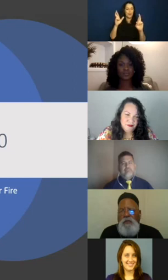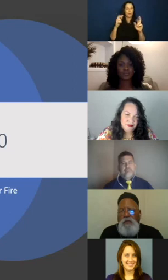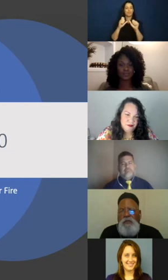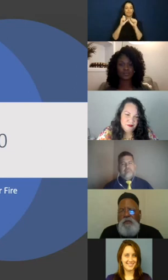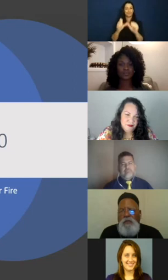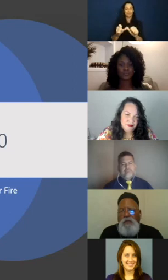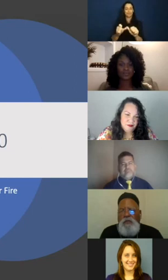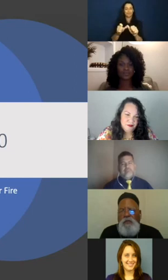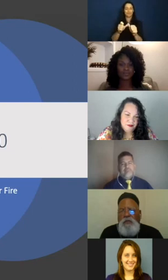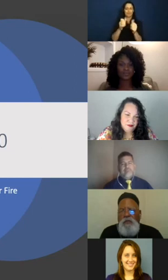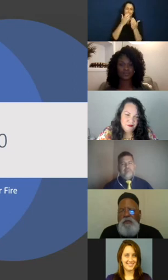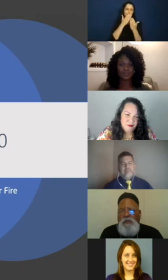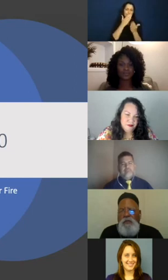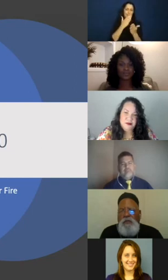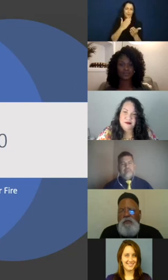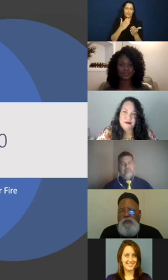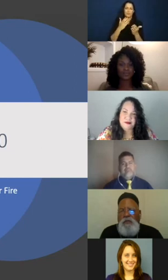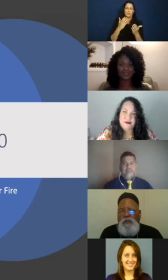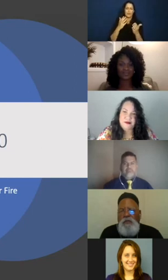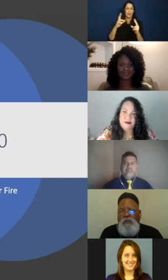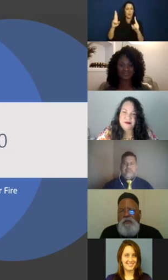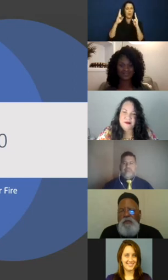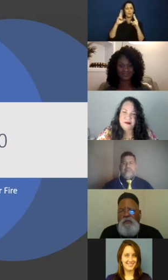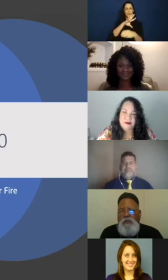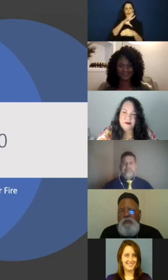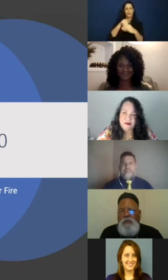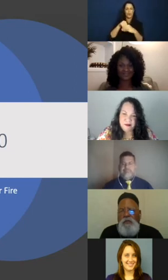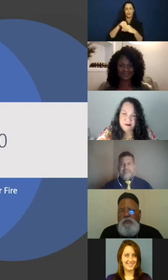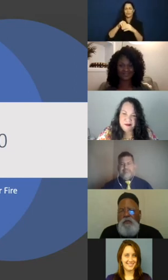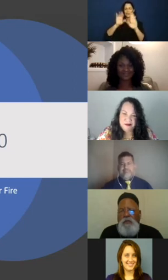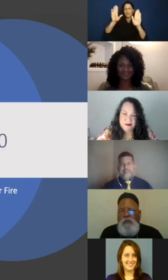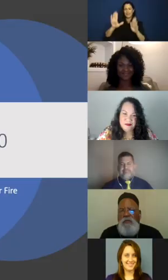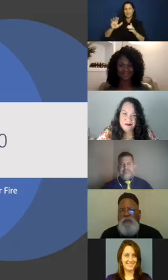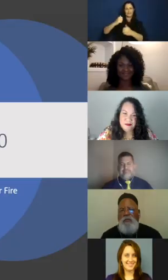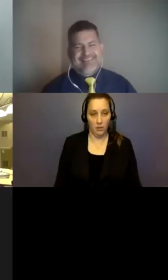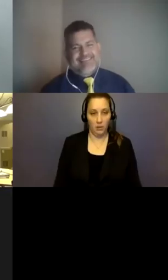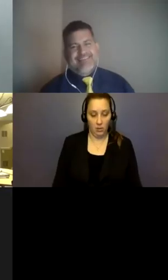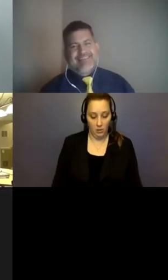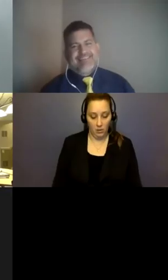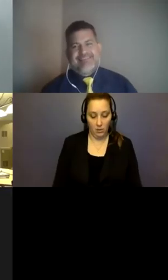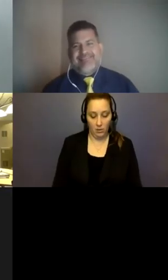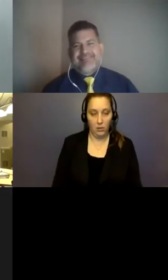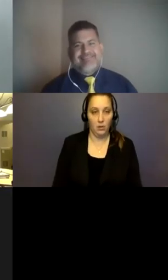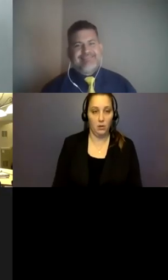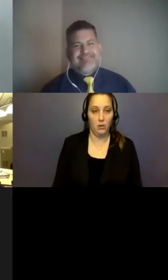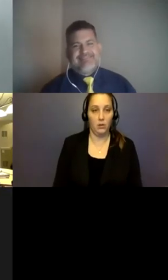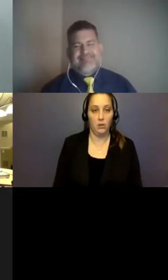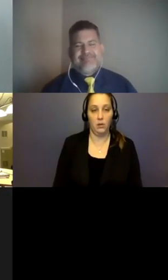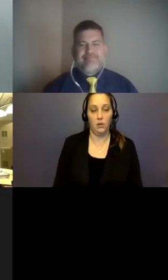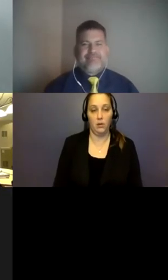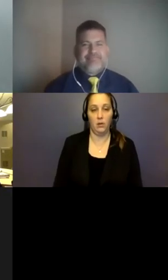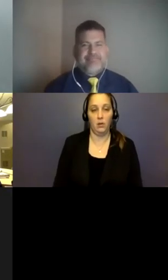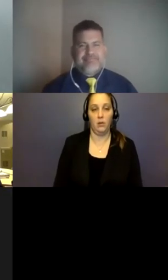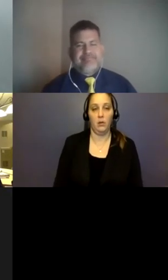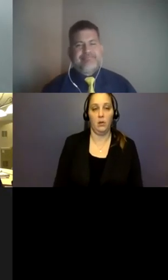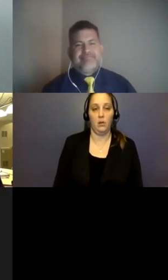force called the United States of America. Thanks again to everyone. General Bivens, thank you so very, very